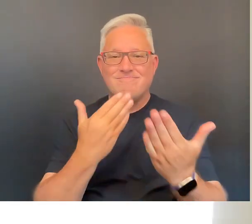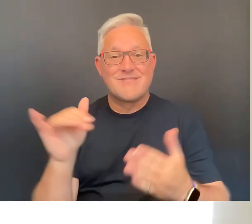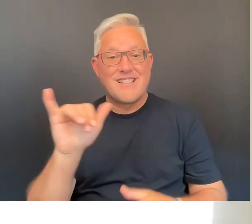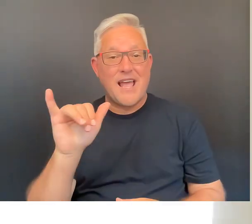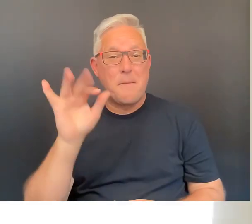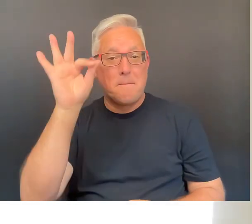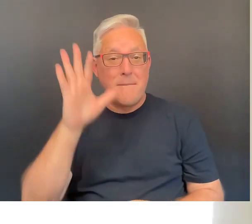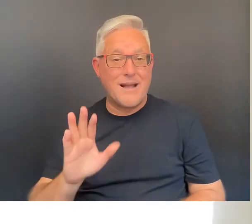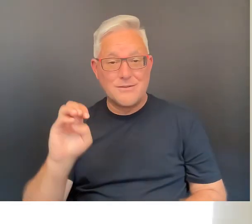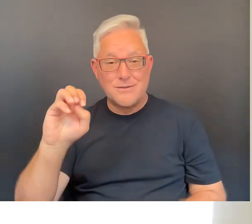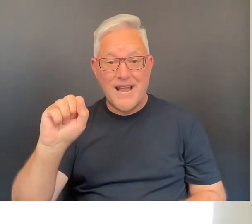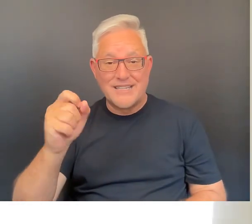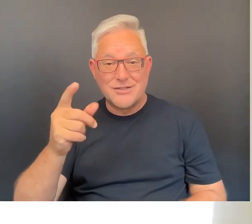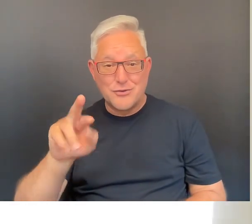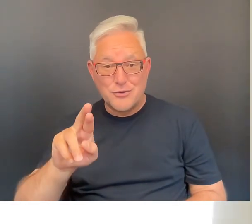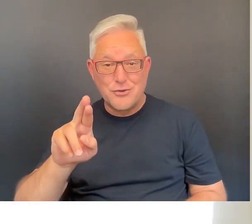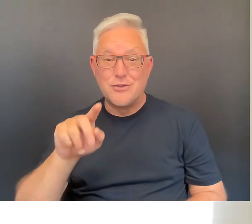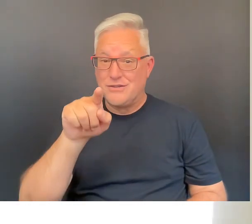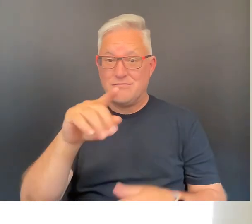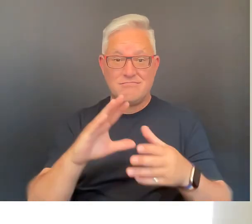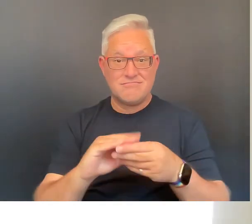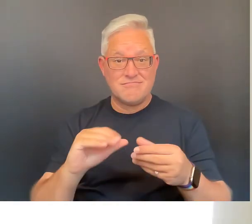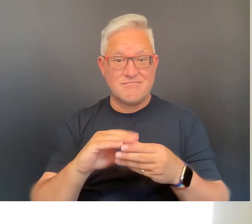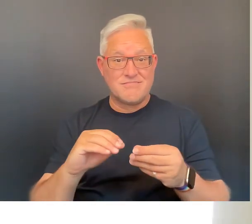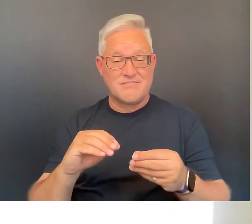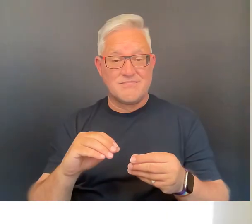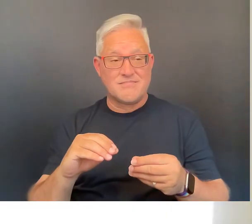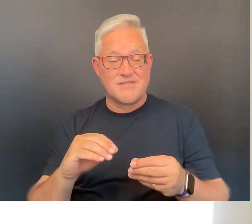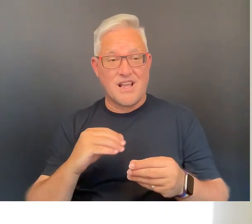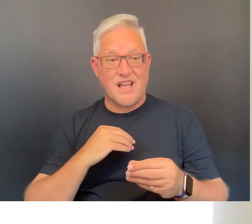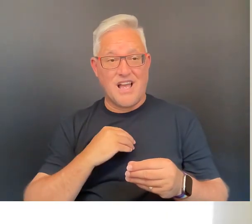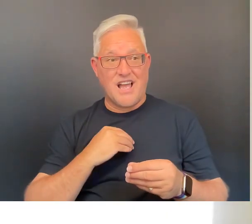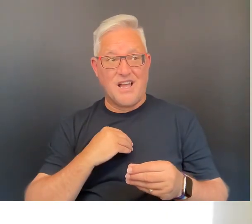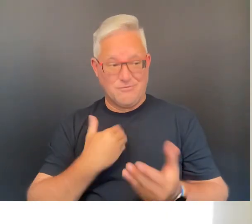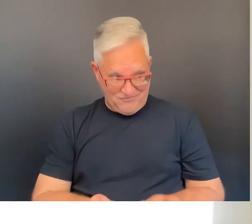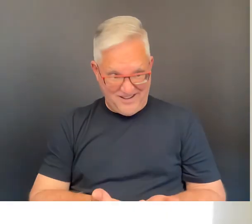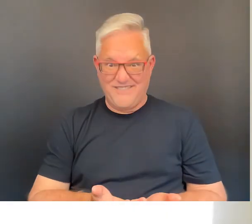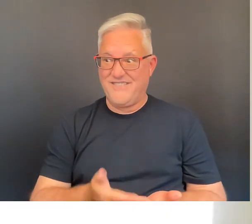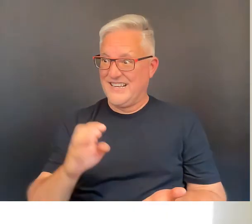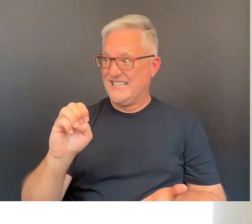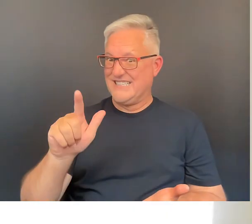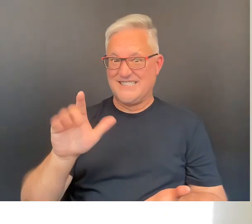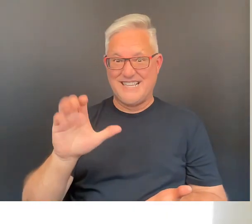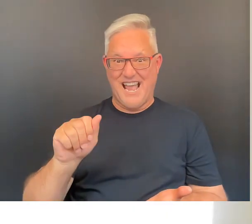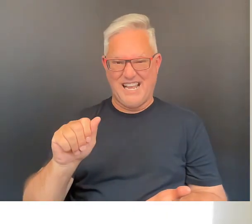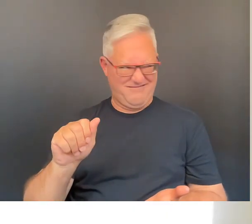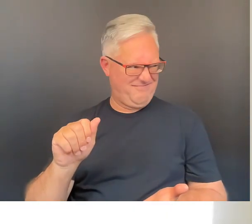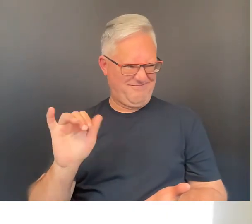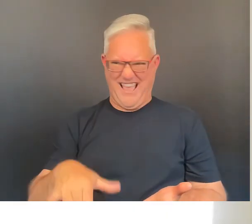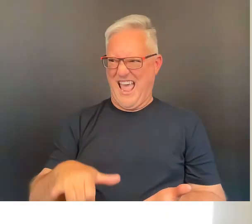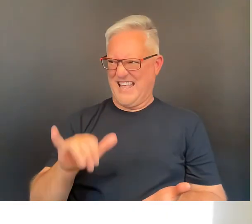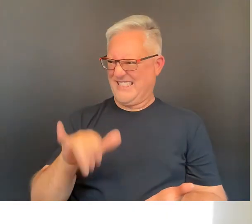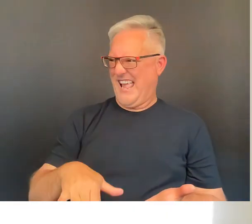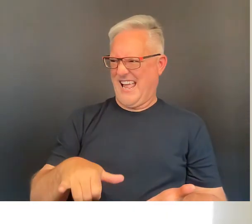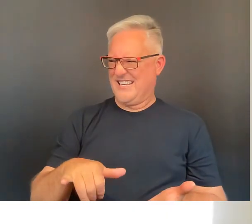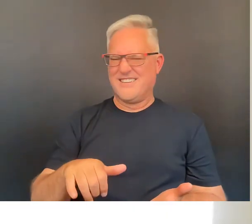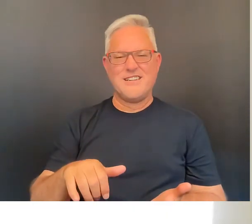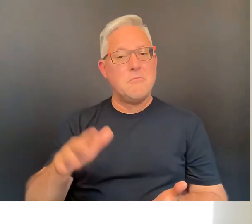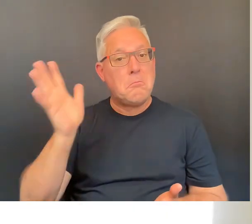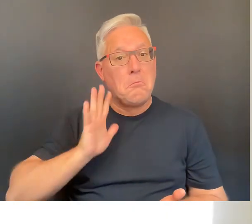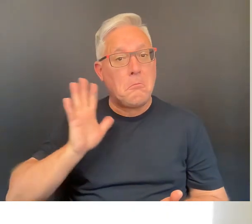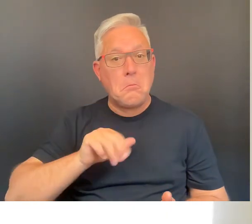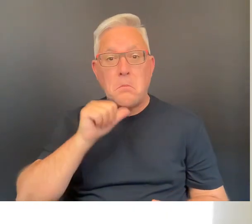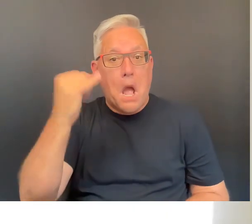Pastor Esther, you shared, finding myself in the ELCA was not necessarily where I imagined,